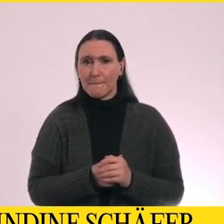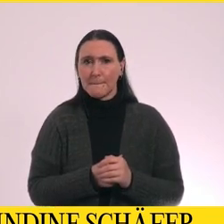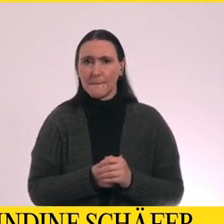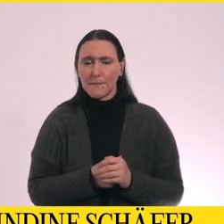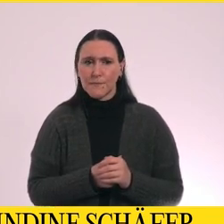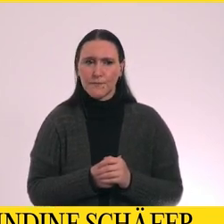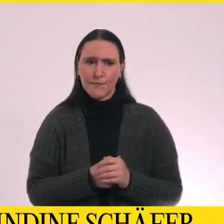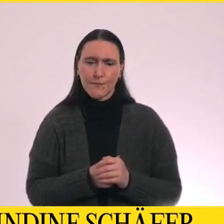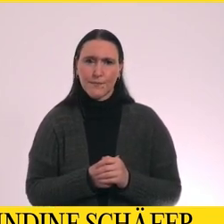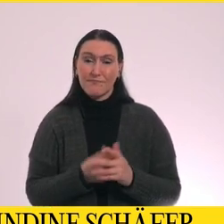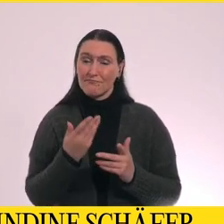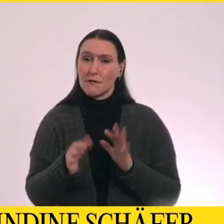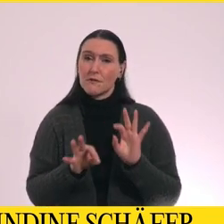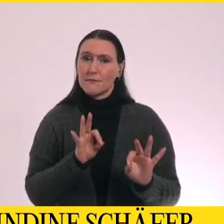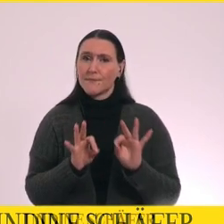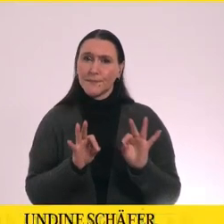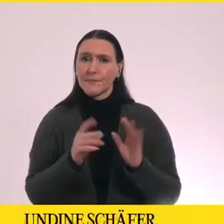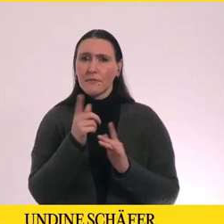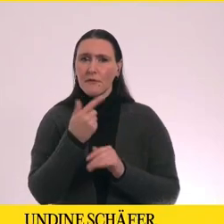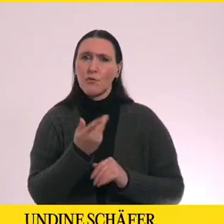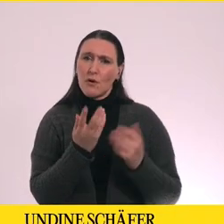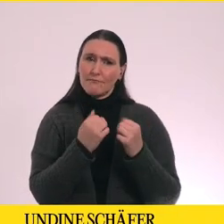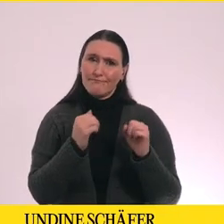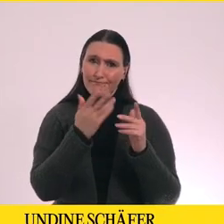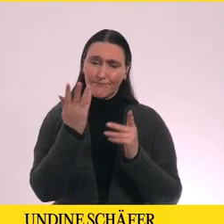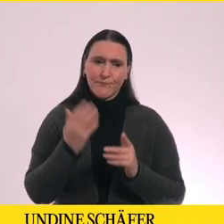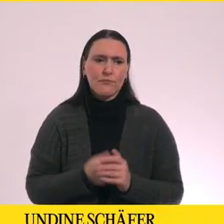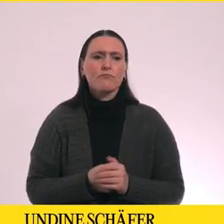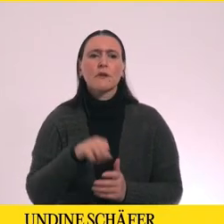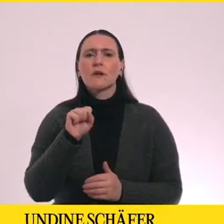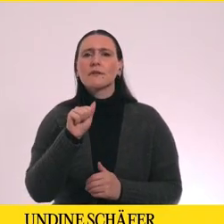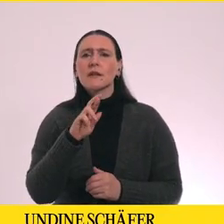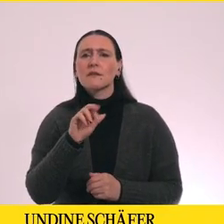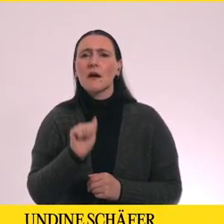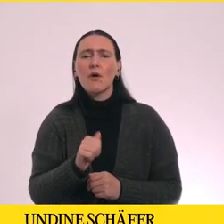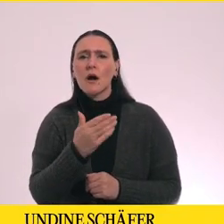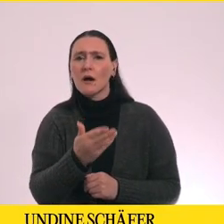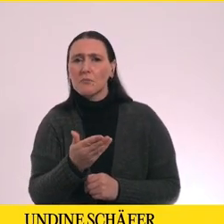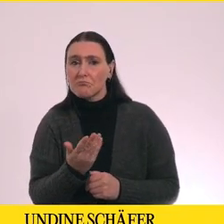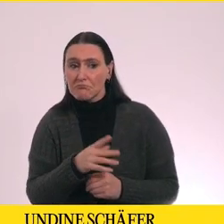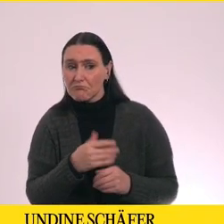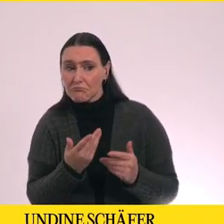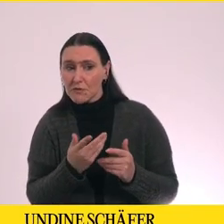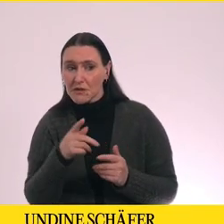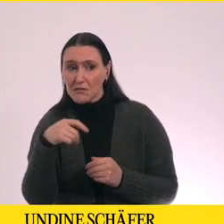Okay, thank you. Sarah and then Morten. Sarah, would you like to say something about that film?